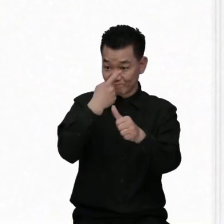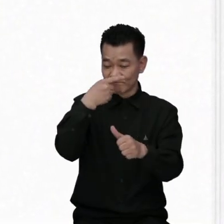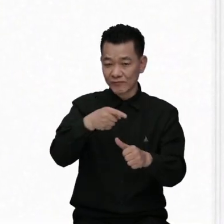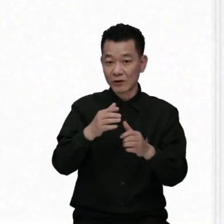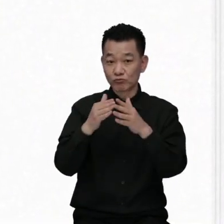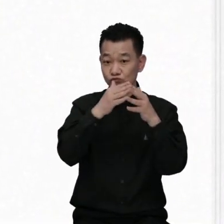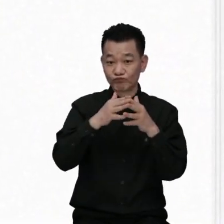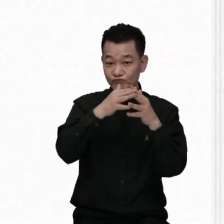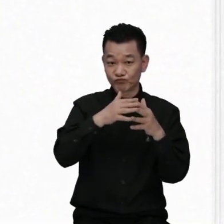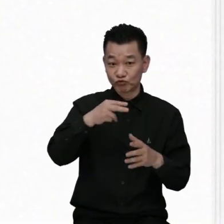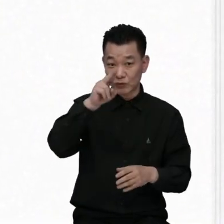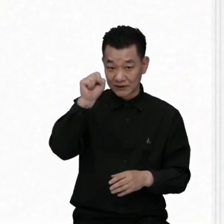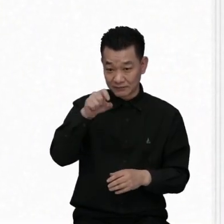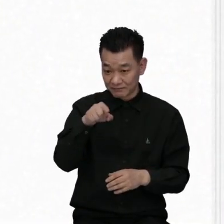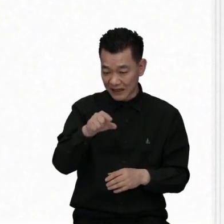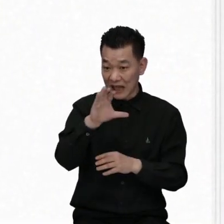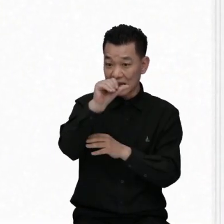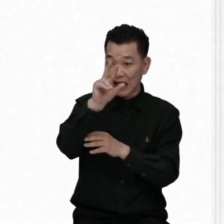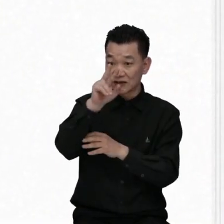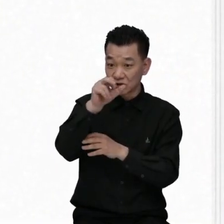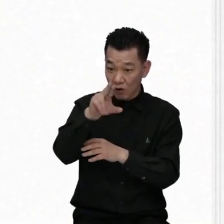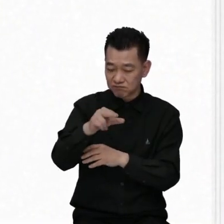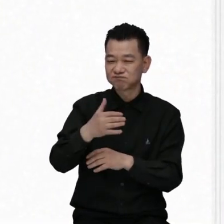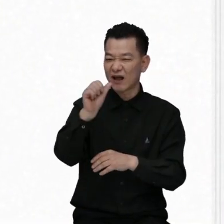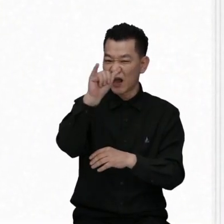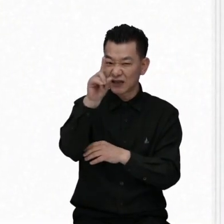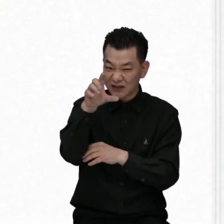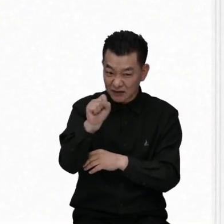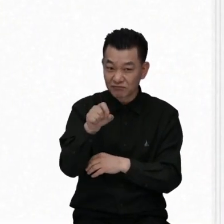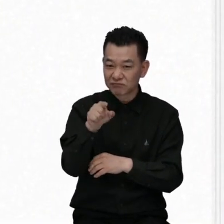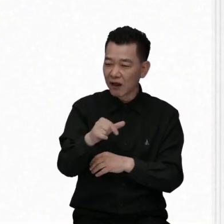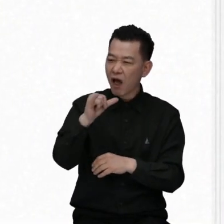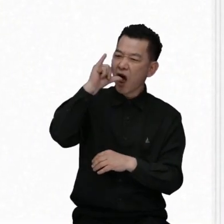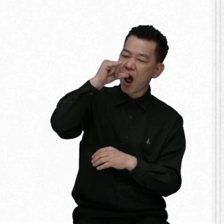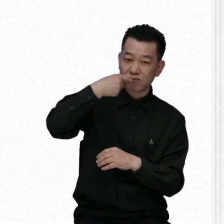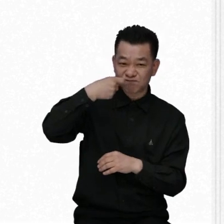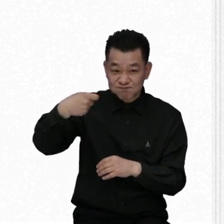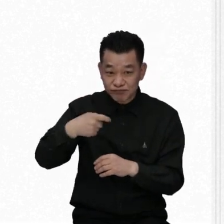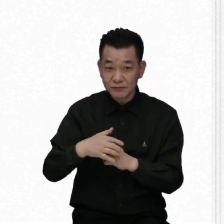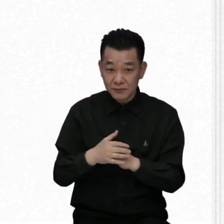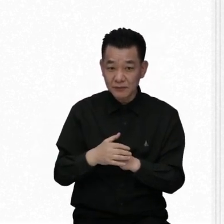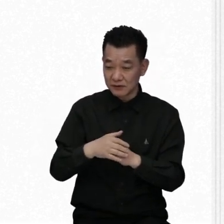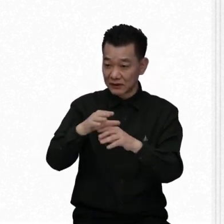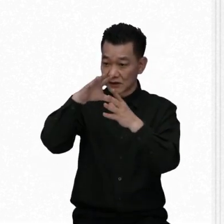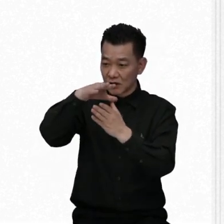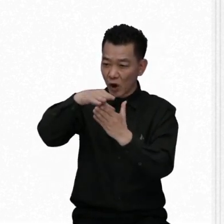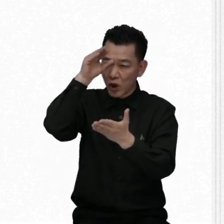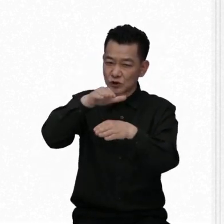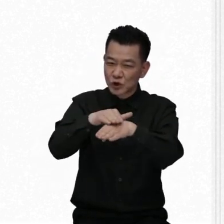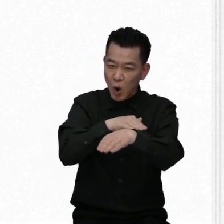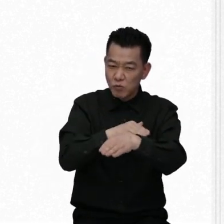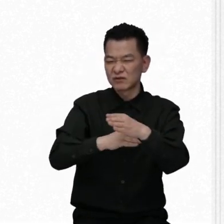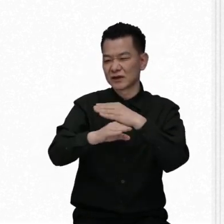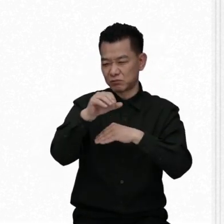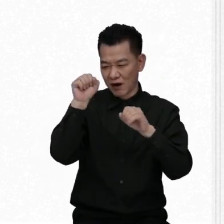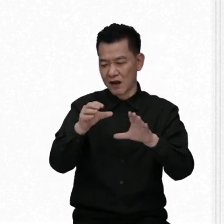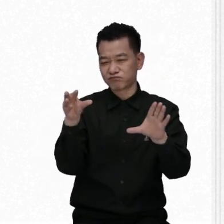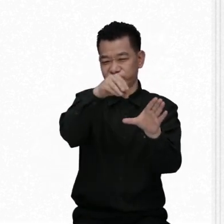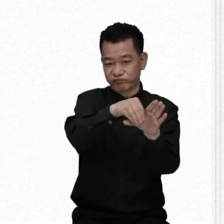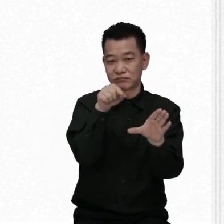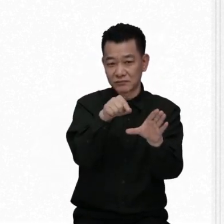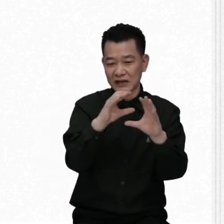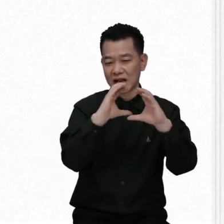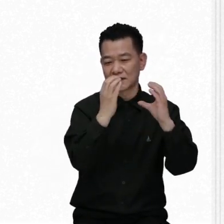First of all, in the U.S., cancer, AIDS, alcohol addiction, and learning disability are included in the types